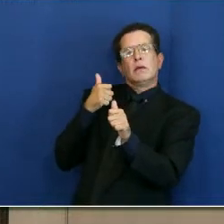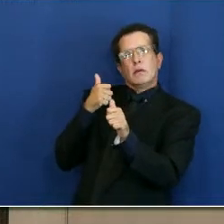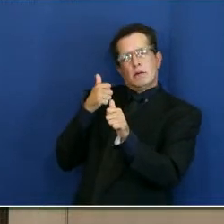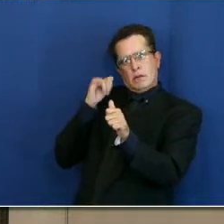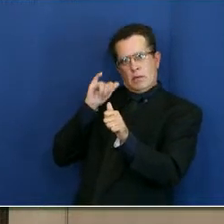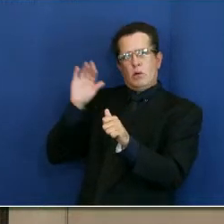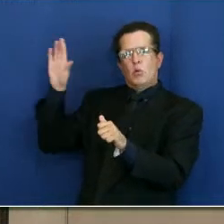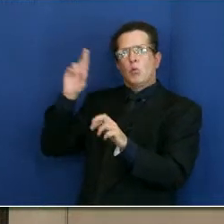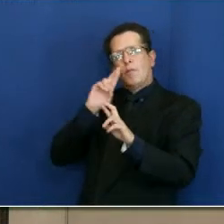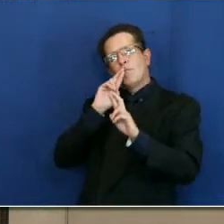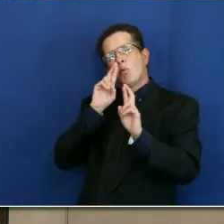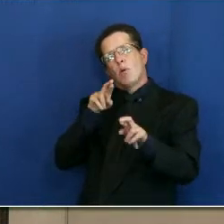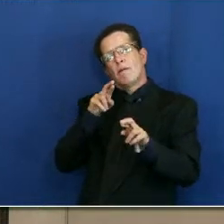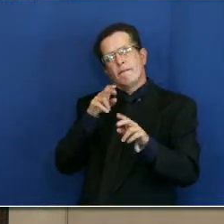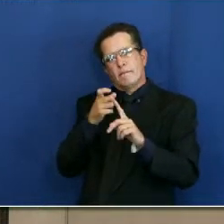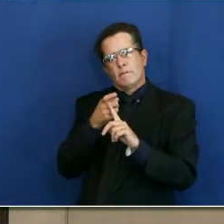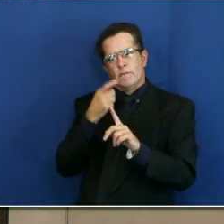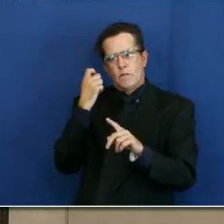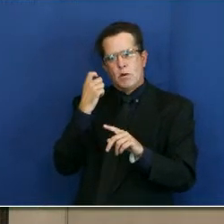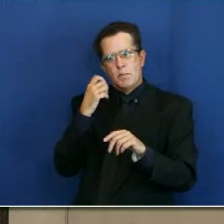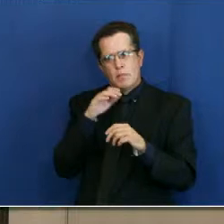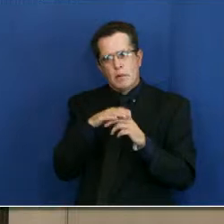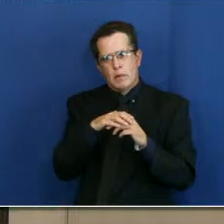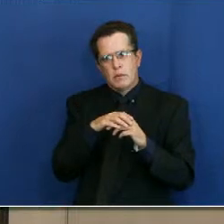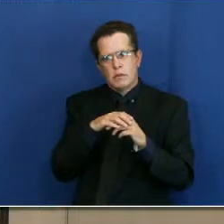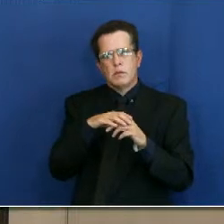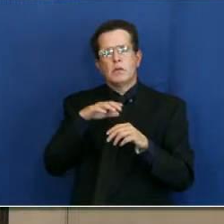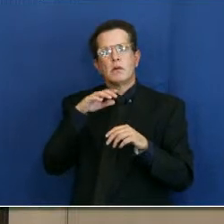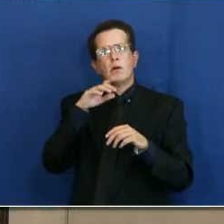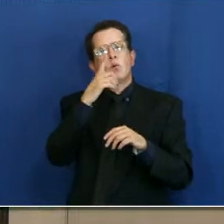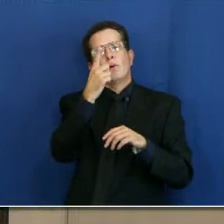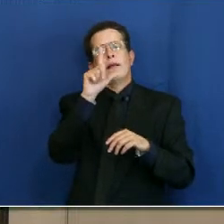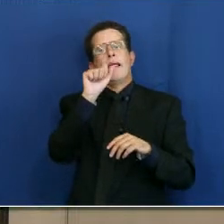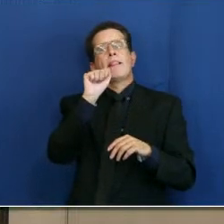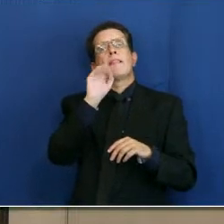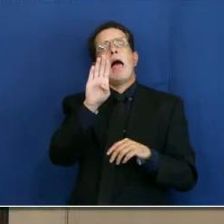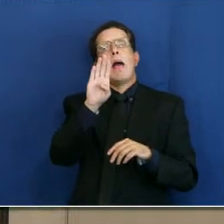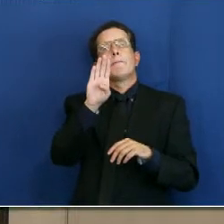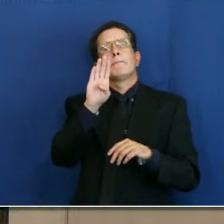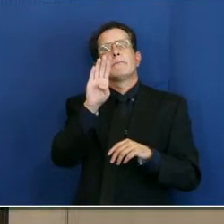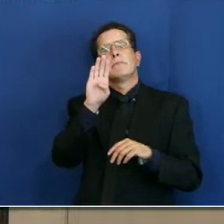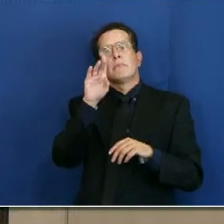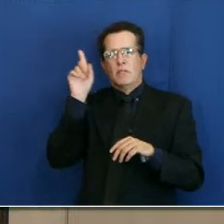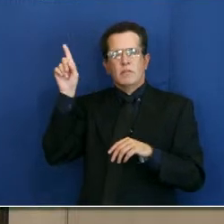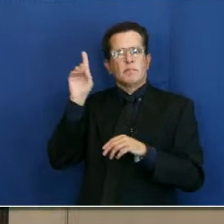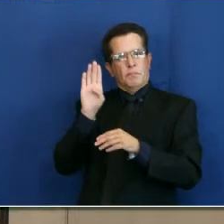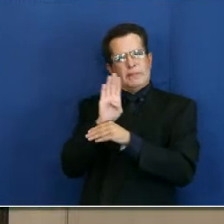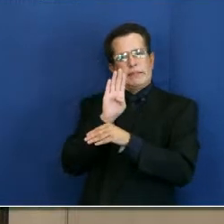reported from one or more commercial